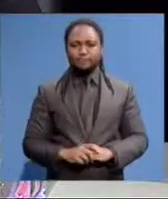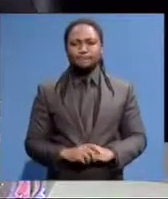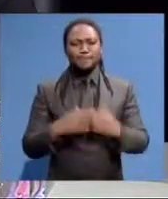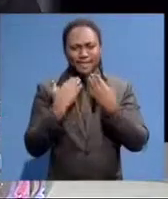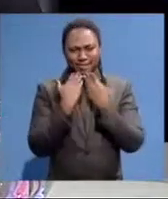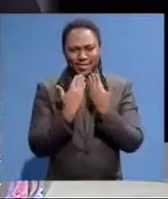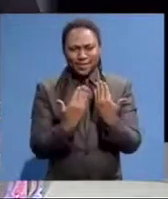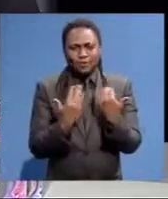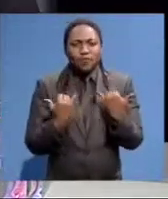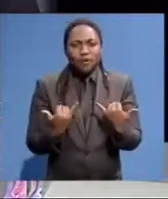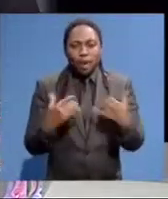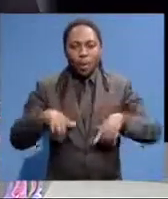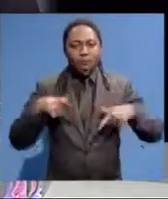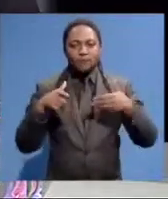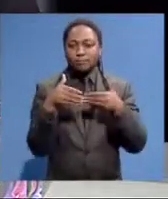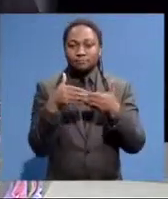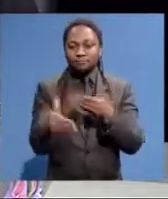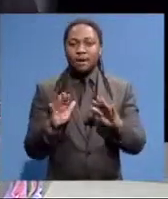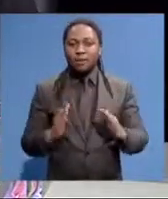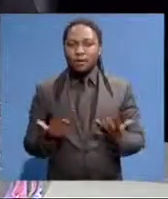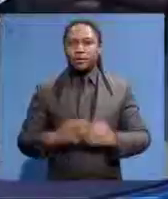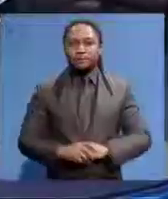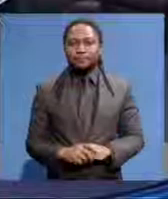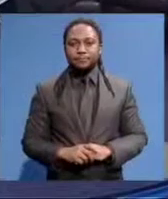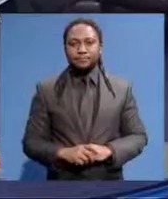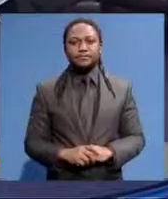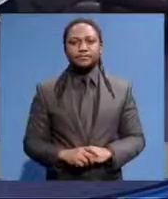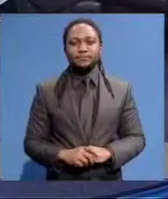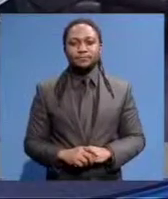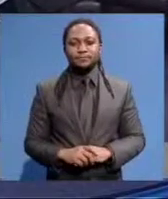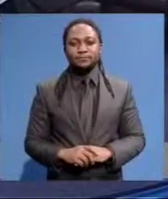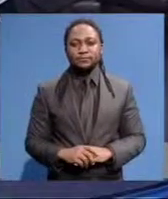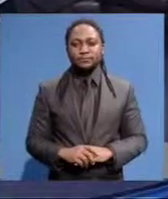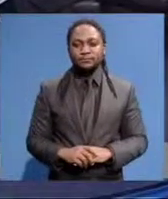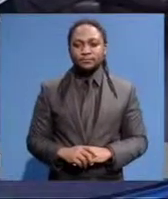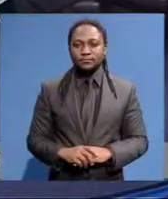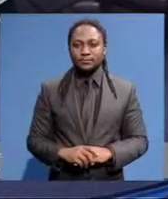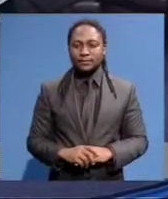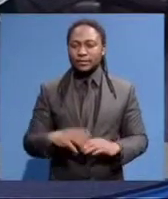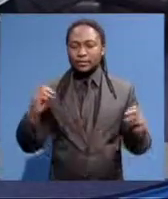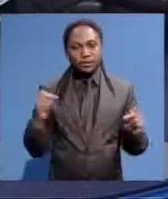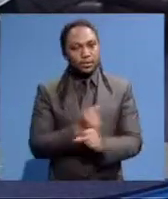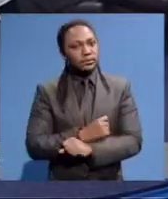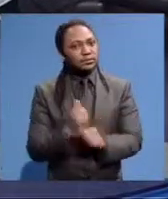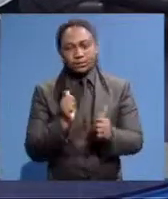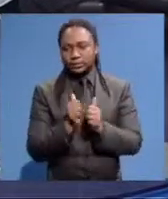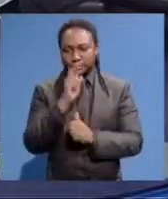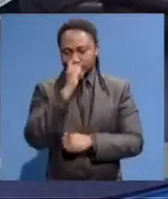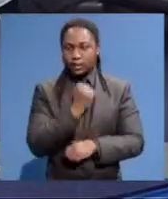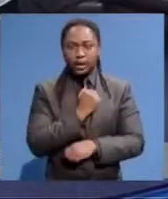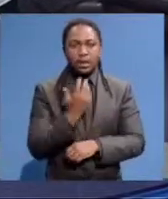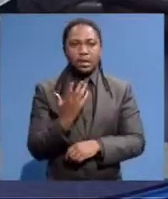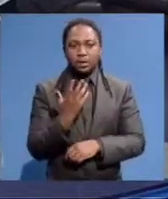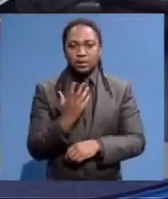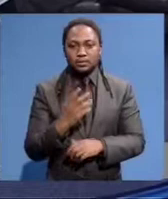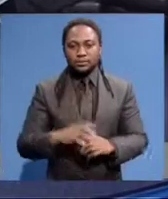Incos. How do we lead now? How do we lead? How do we lead now? Eish, my sister. I think much as everybody's been